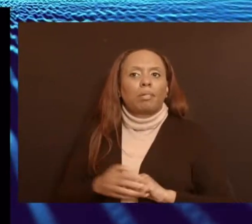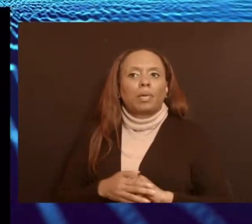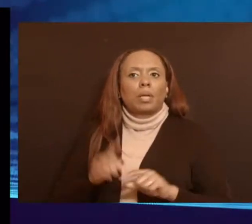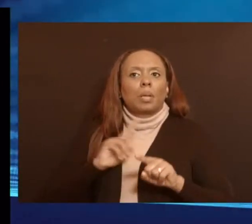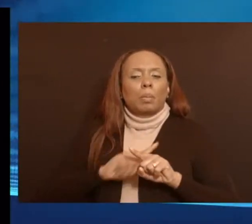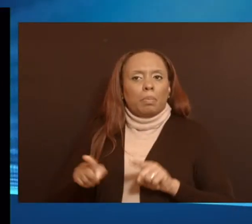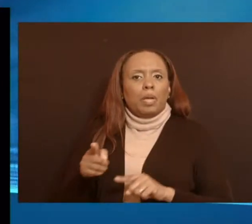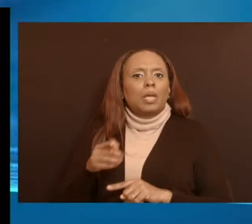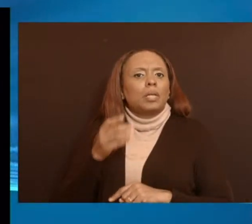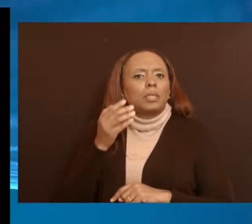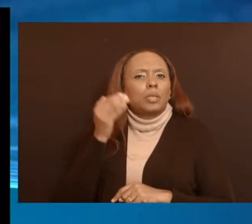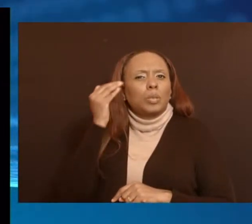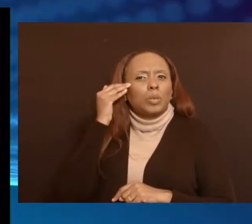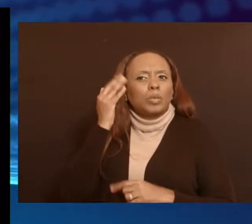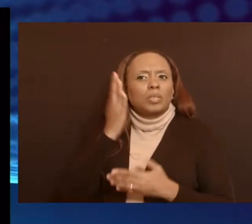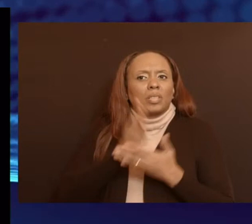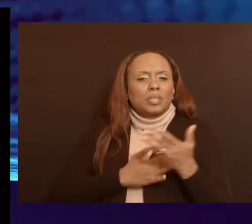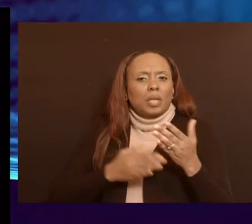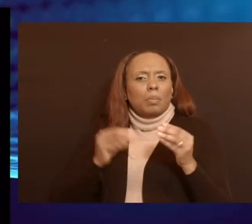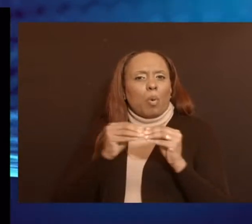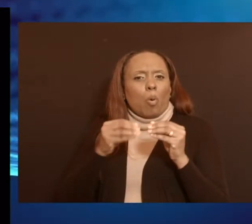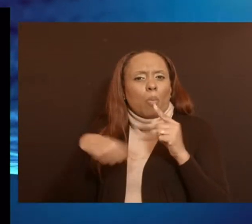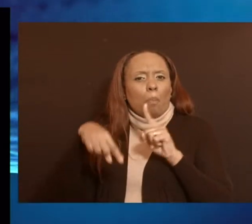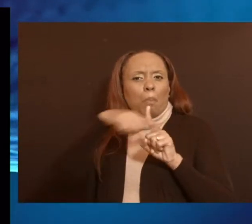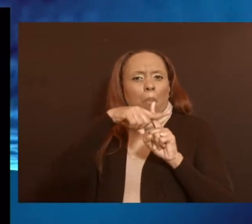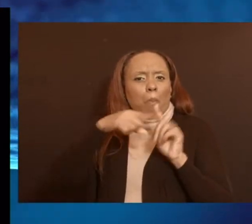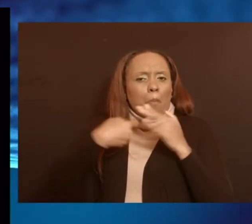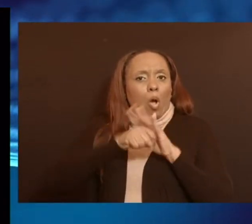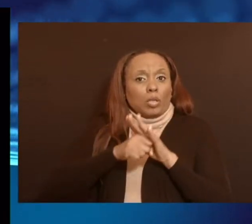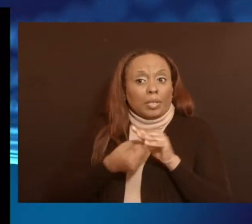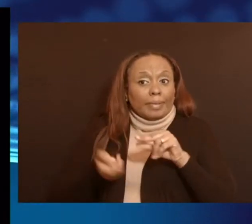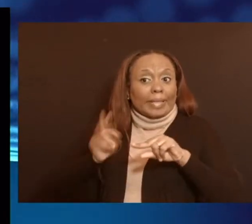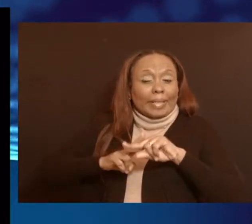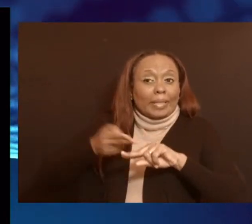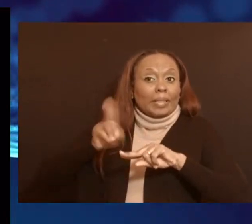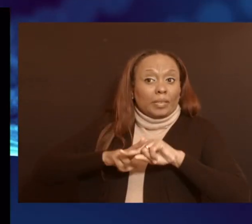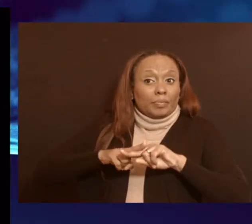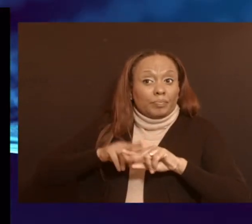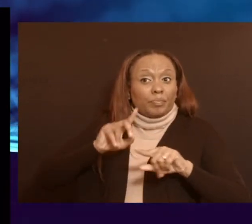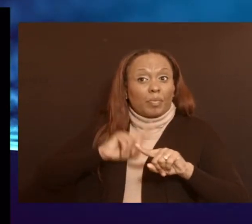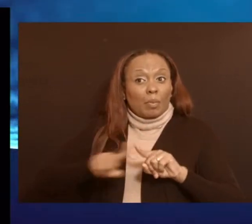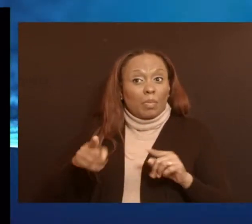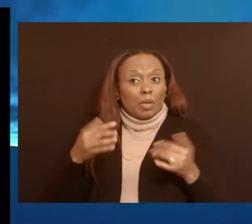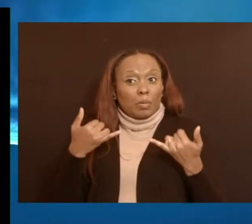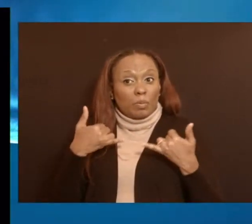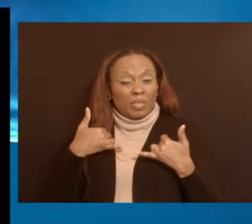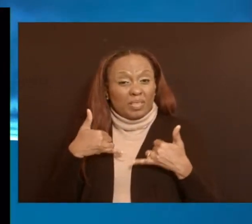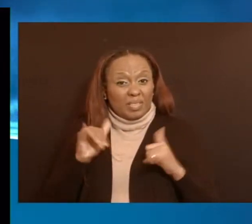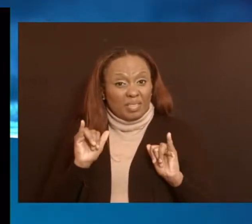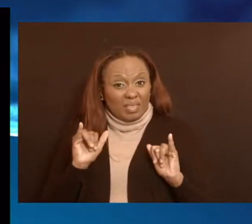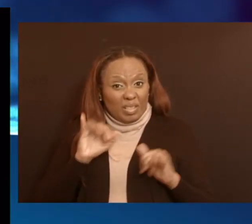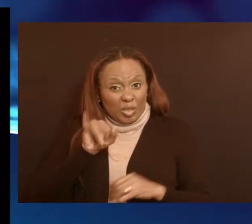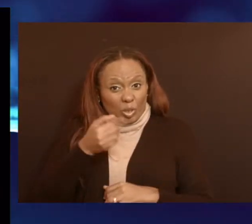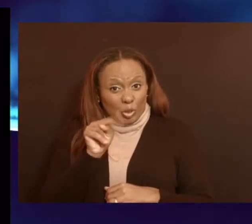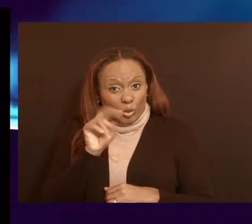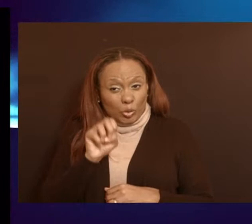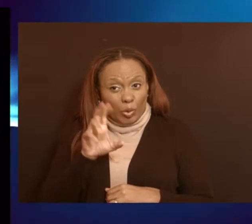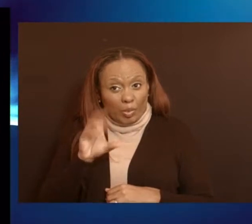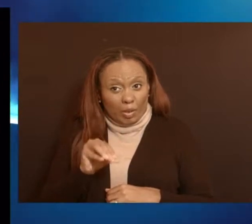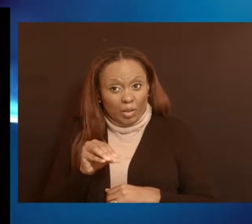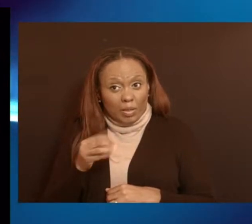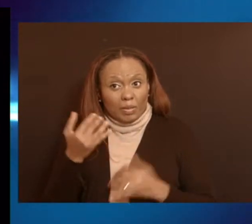you're not particularly concerned right now with the increase, but are we still moving ahead with lifting those restrictions?